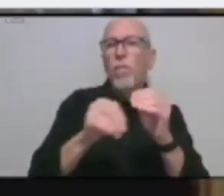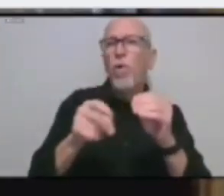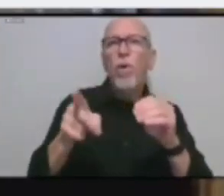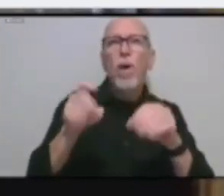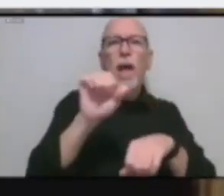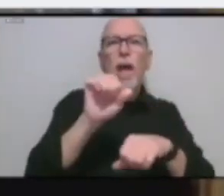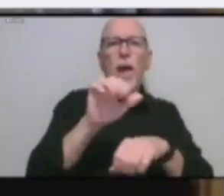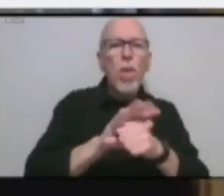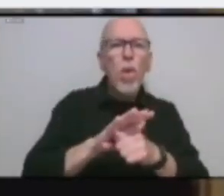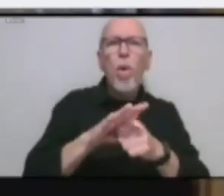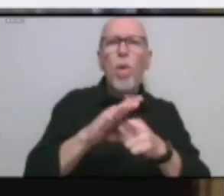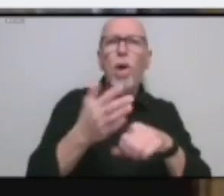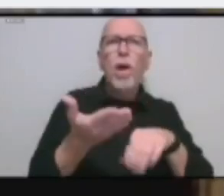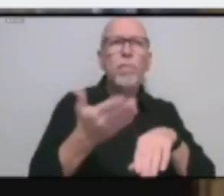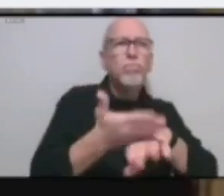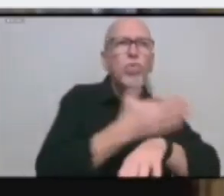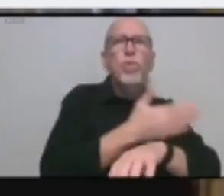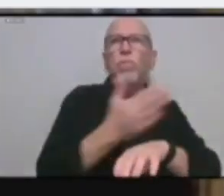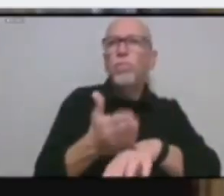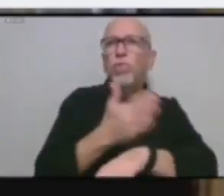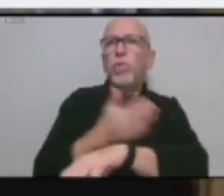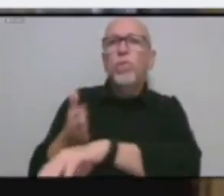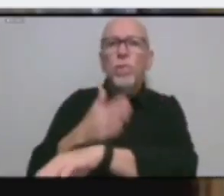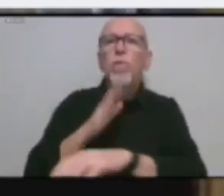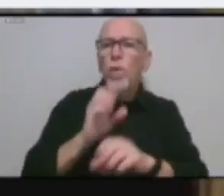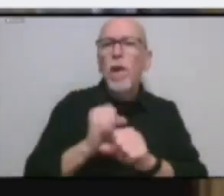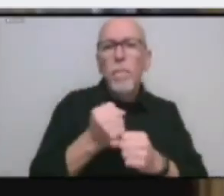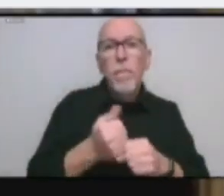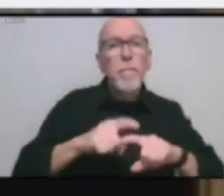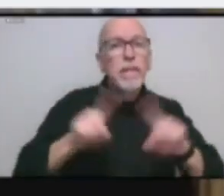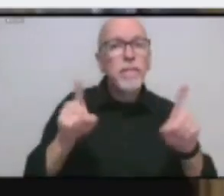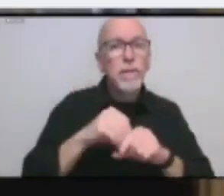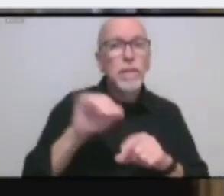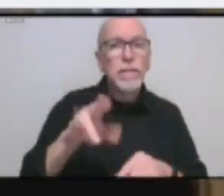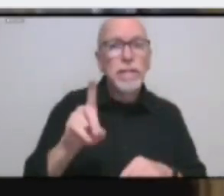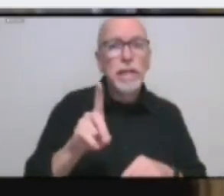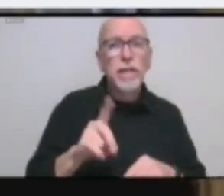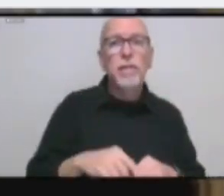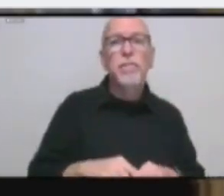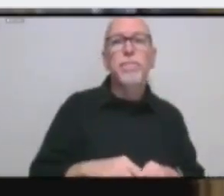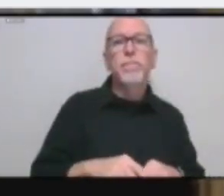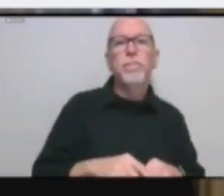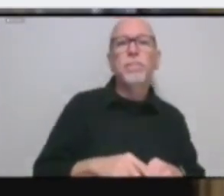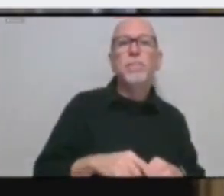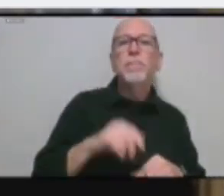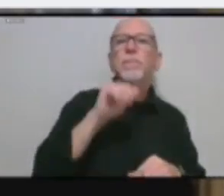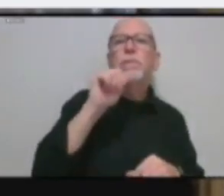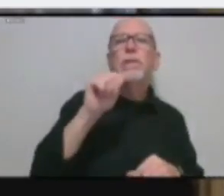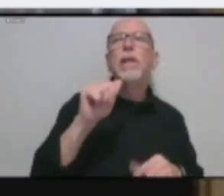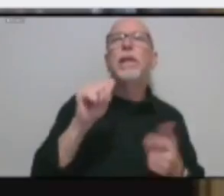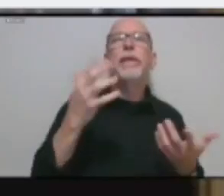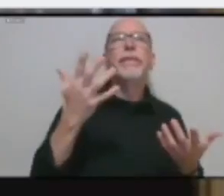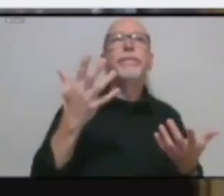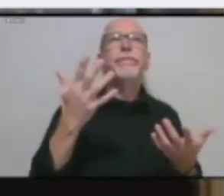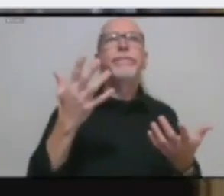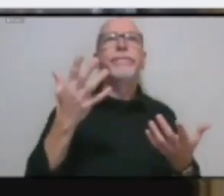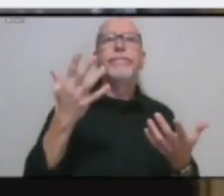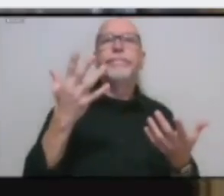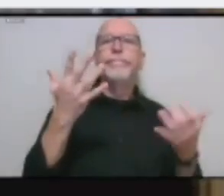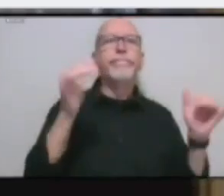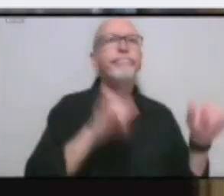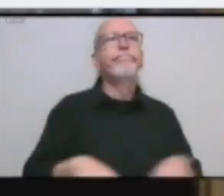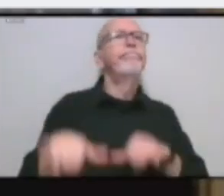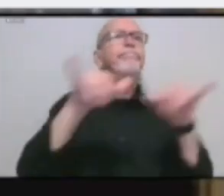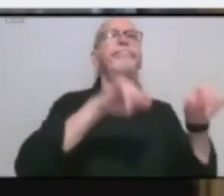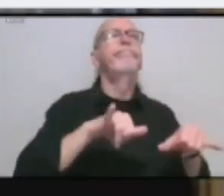big difference across the whole state of Indiana, not just putting a blanket or having a blanket